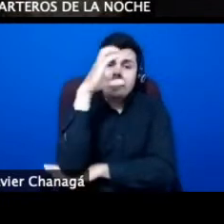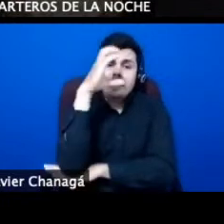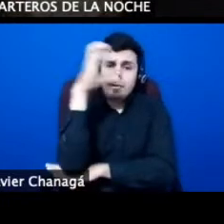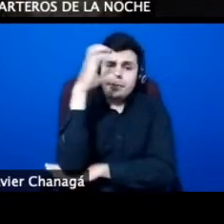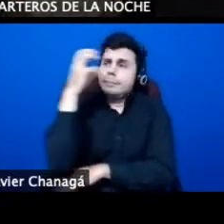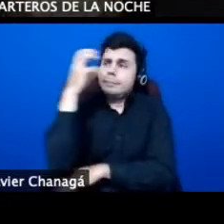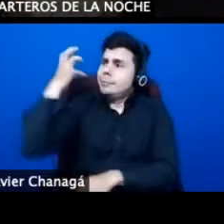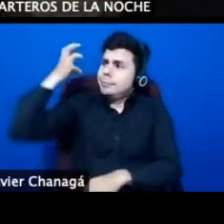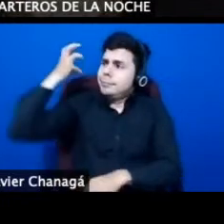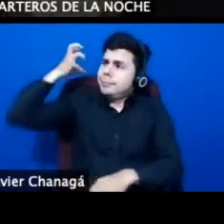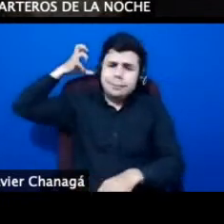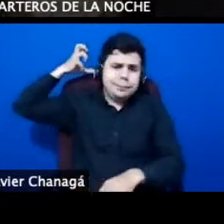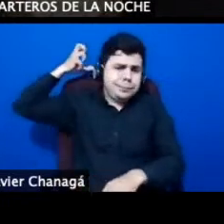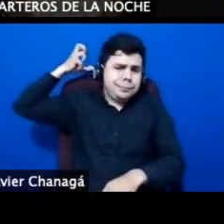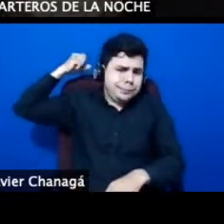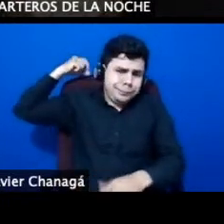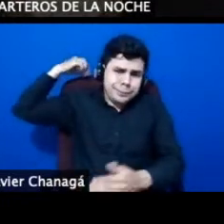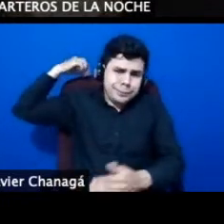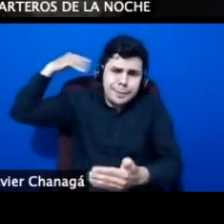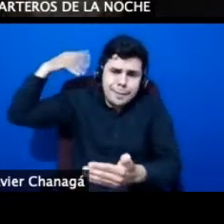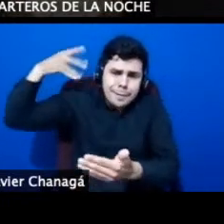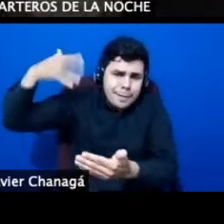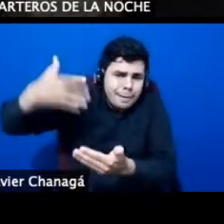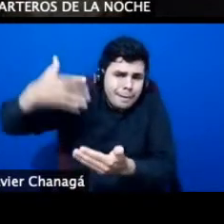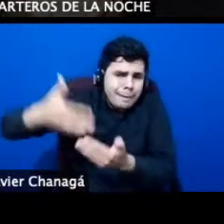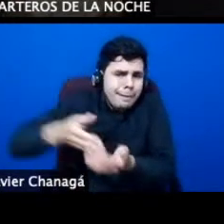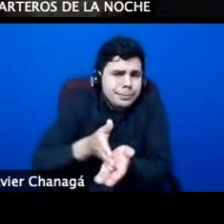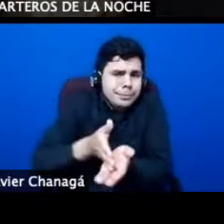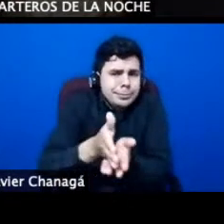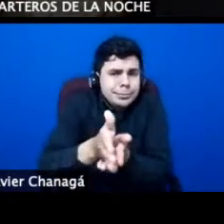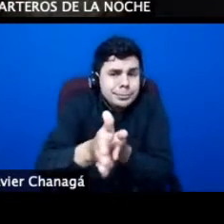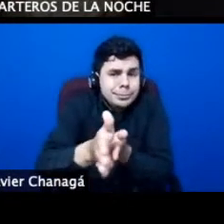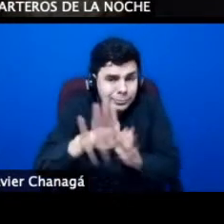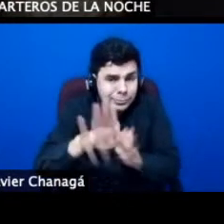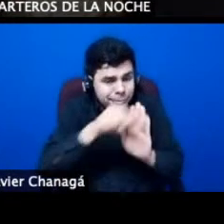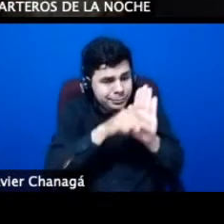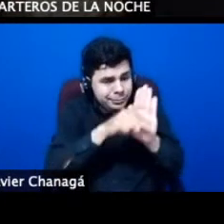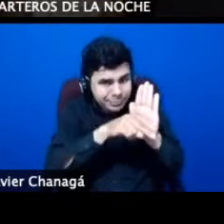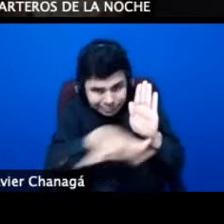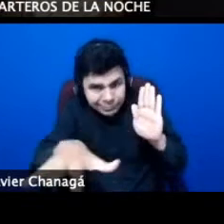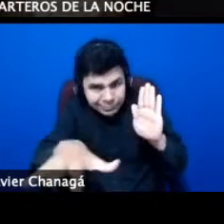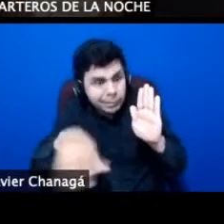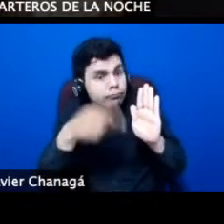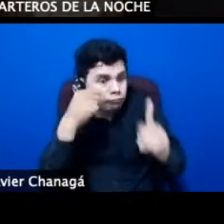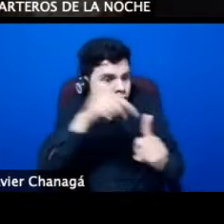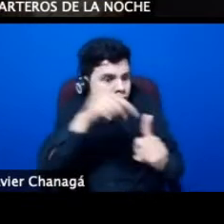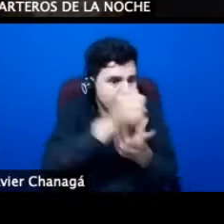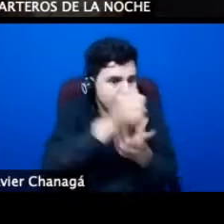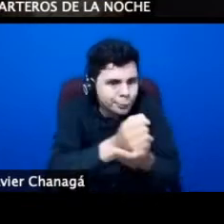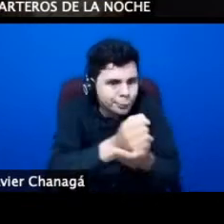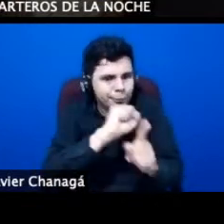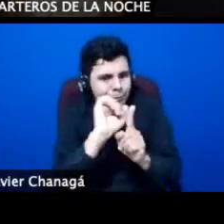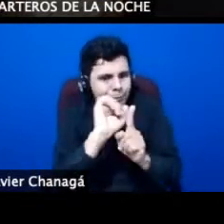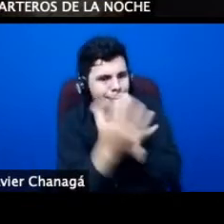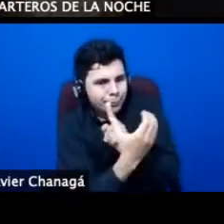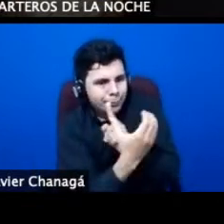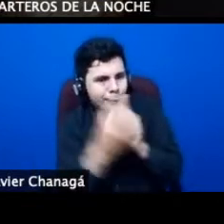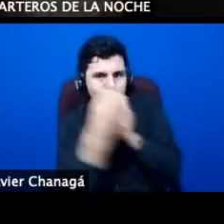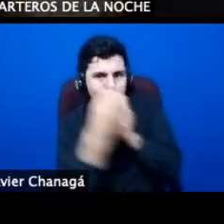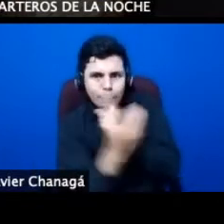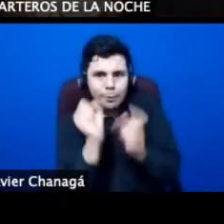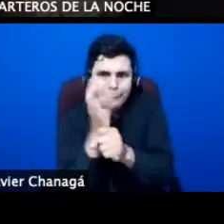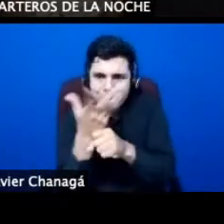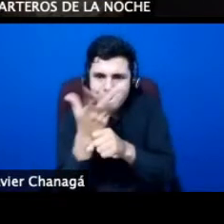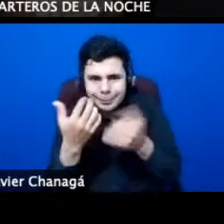temas artísticos, culturales específicamente, ha sido muy débil. Y si nos coge este COVID así de frente, pues menos tenemos